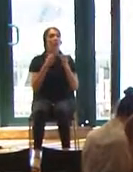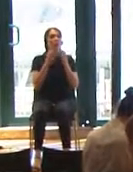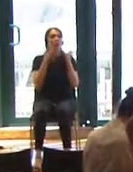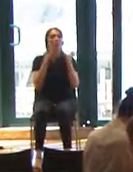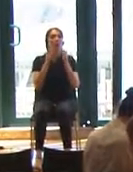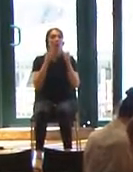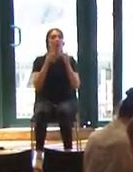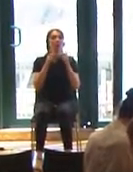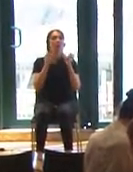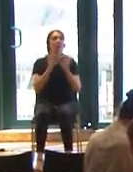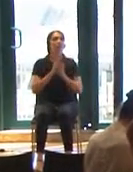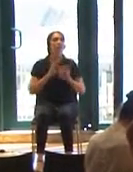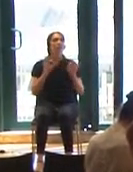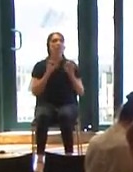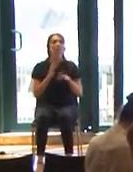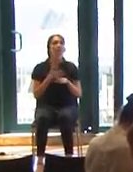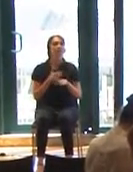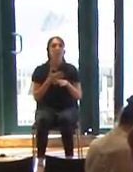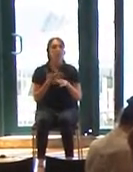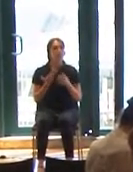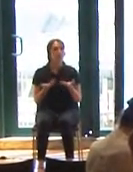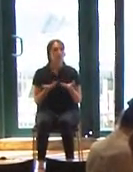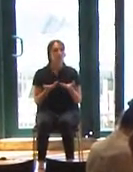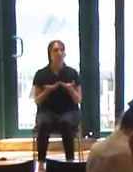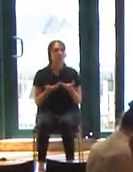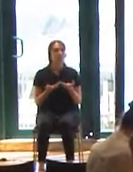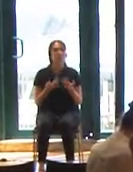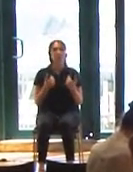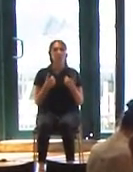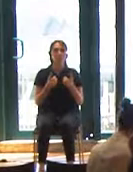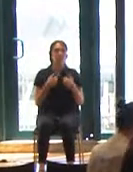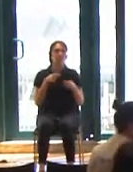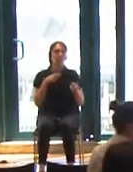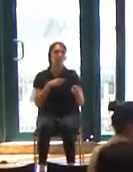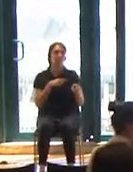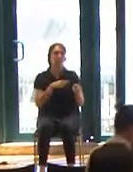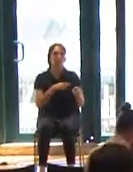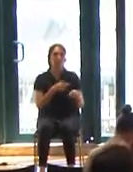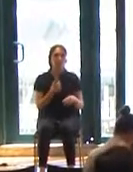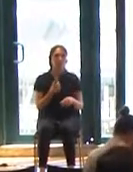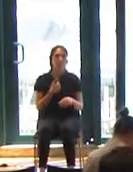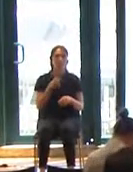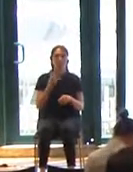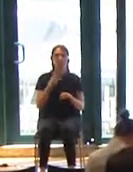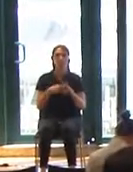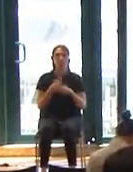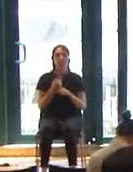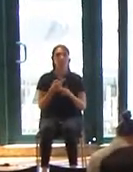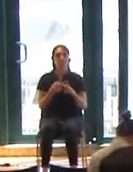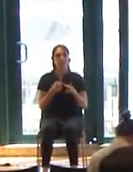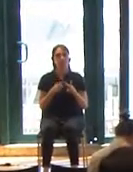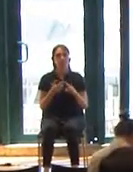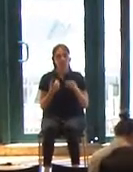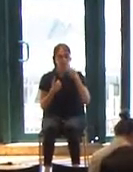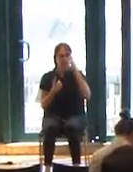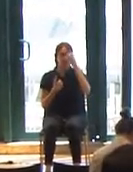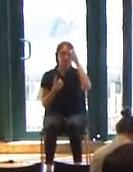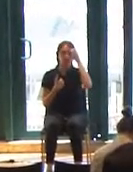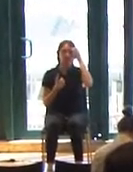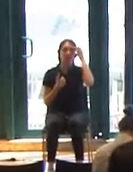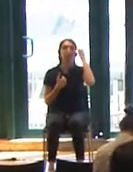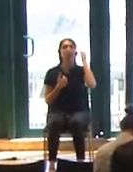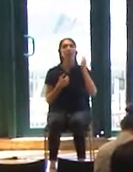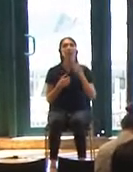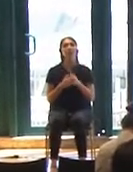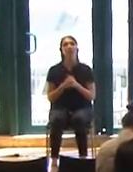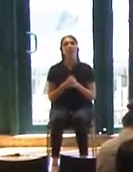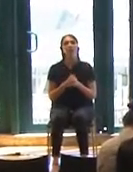somehow are not on the agenda and i as far as i can tell as a vegan activist and as someone who is part of the